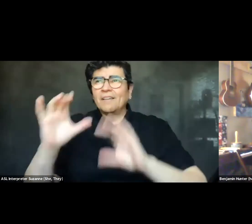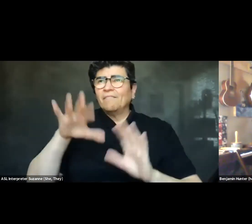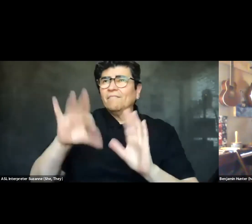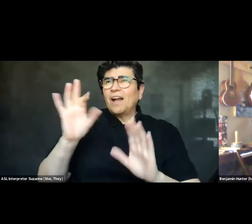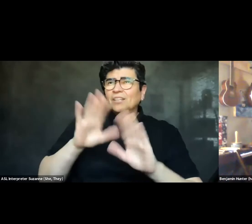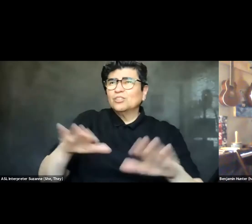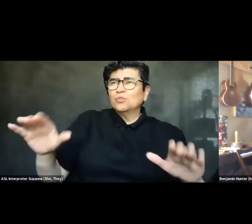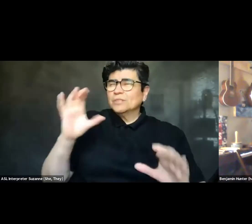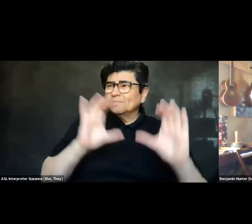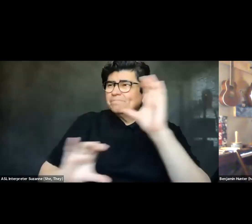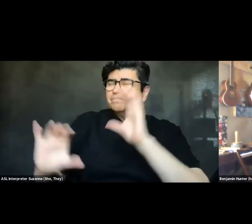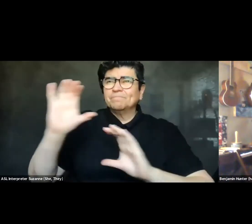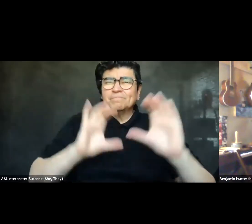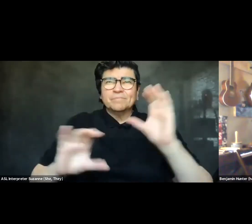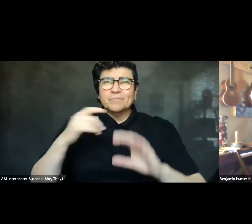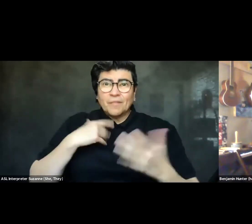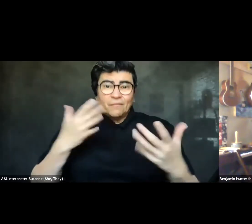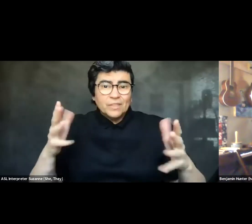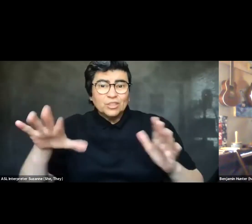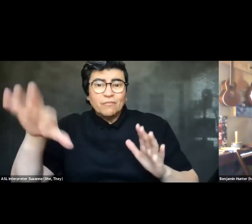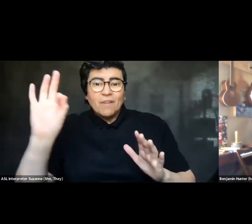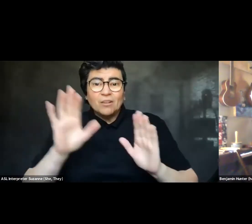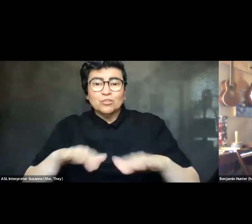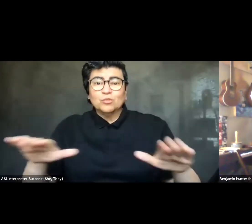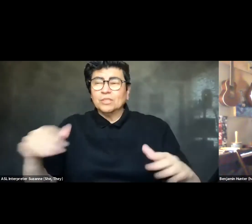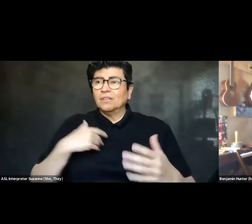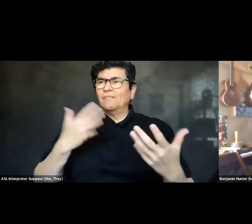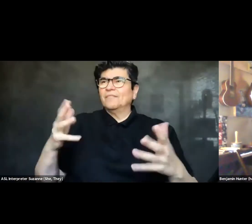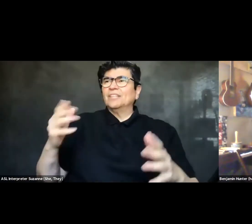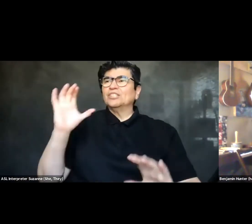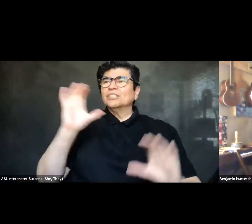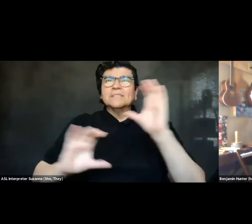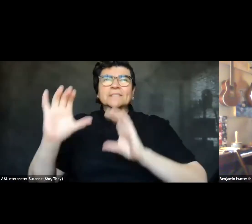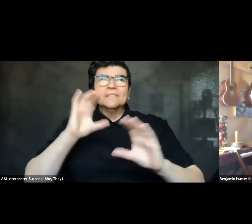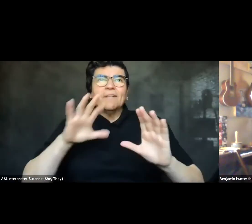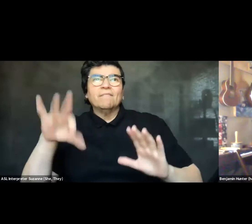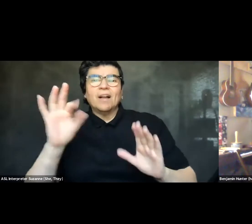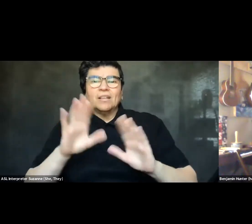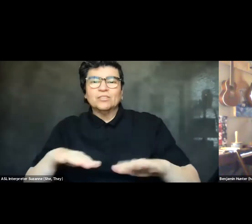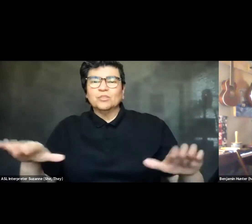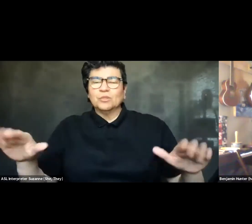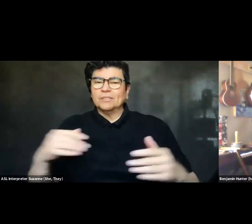them children? Did you find them children? Did you find them children?